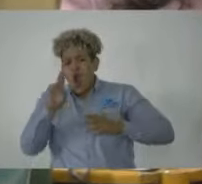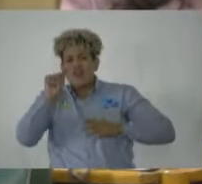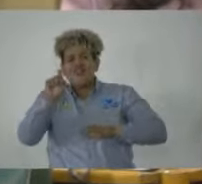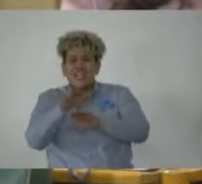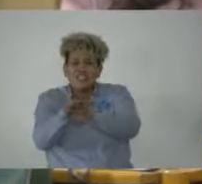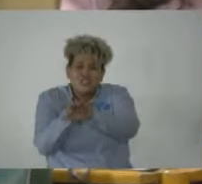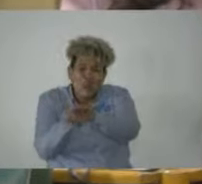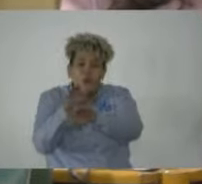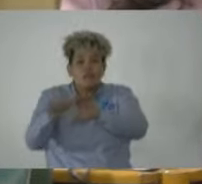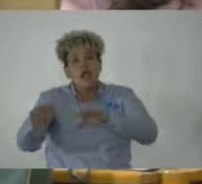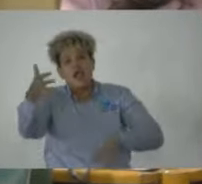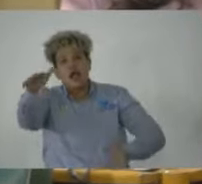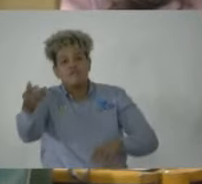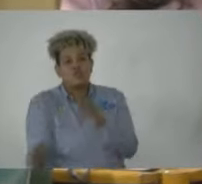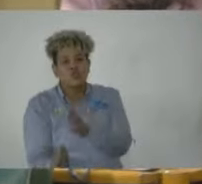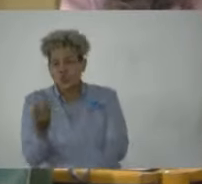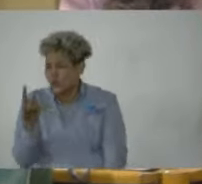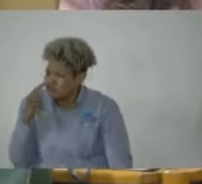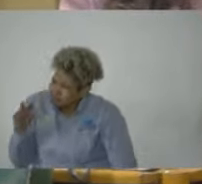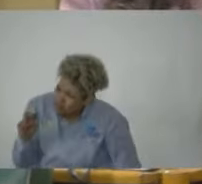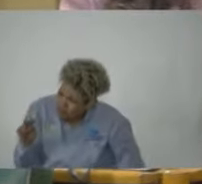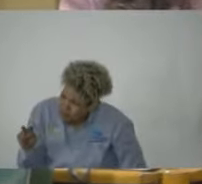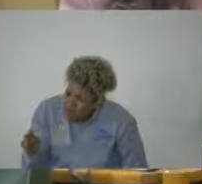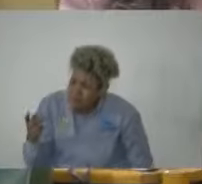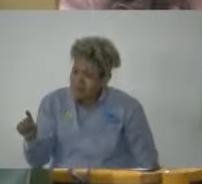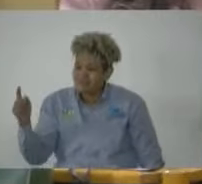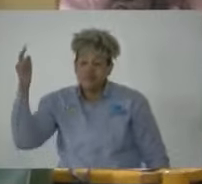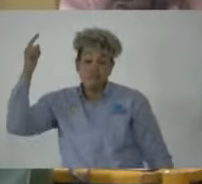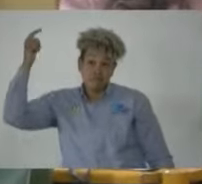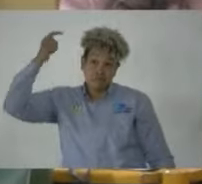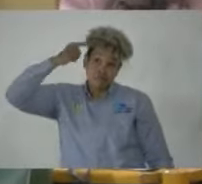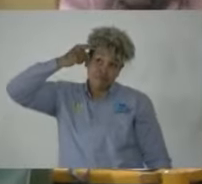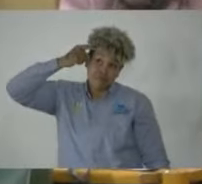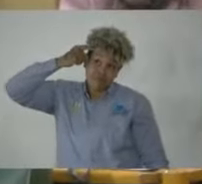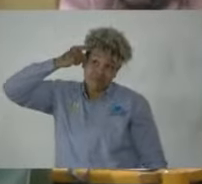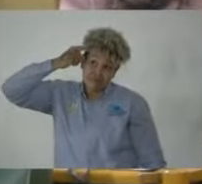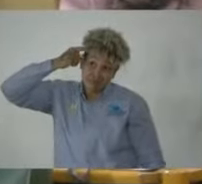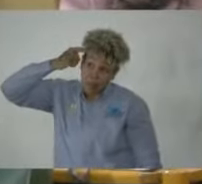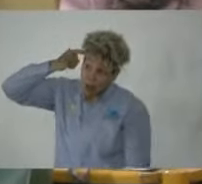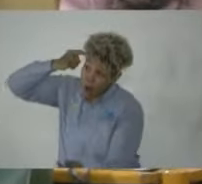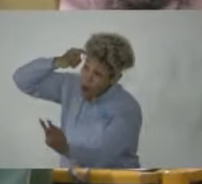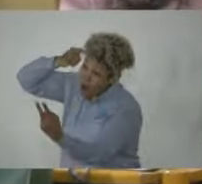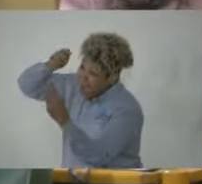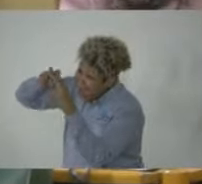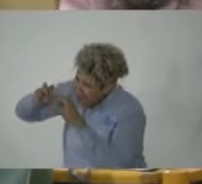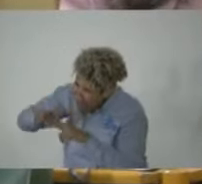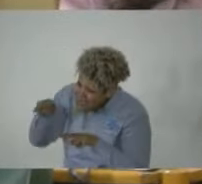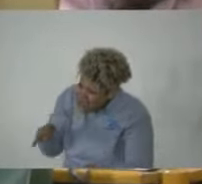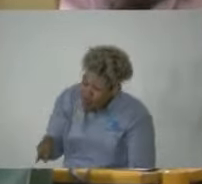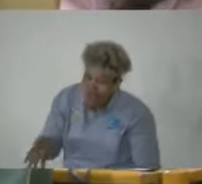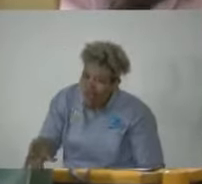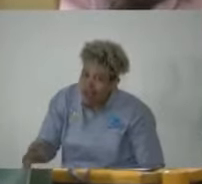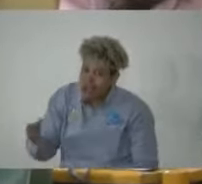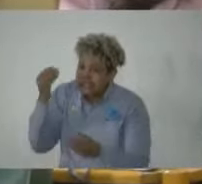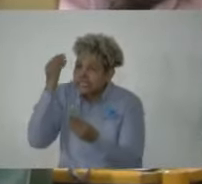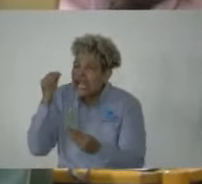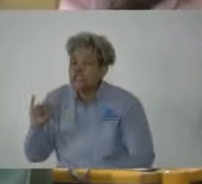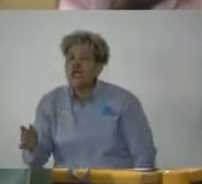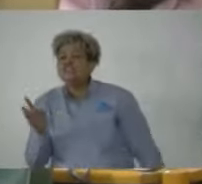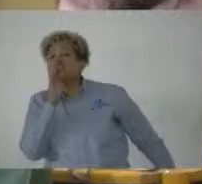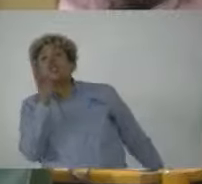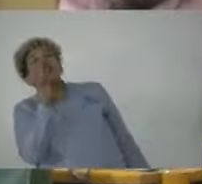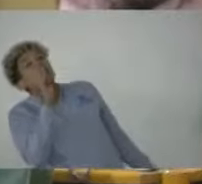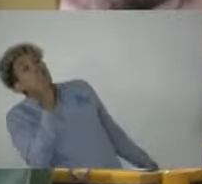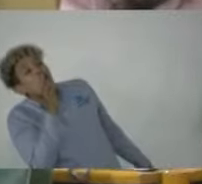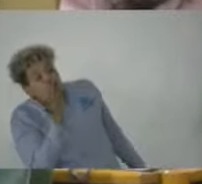slower than the average growth. So they just have it in their brain, but they don't bother to do the analysis. Don't bother to look at the data. They just talk from the hip.